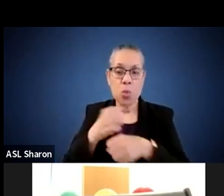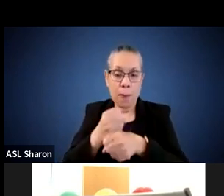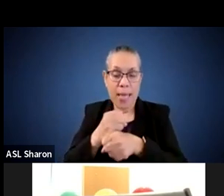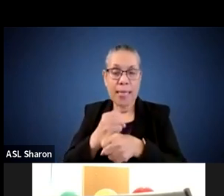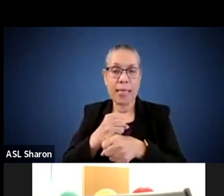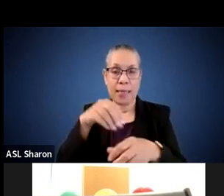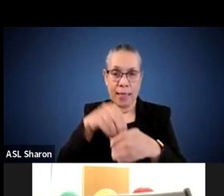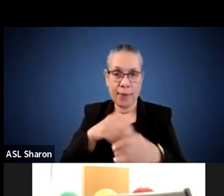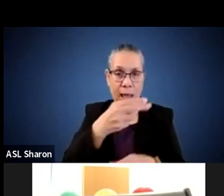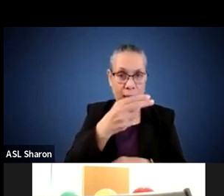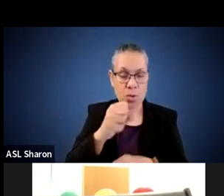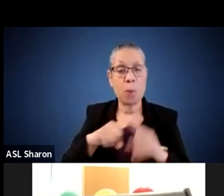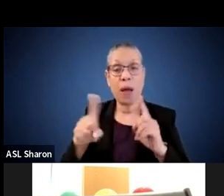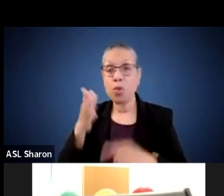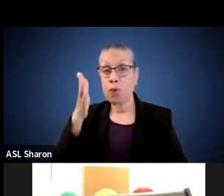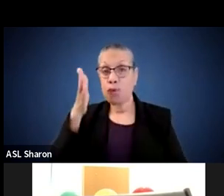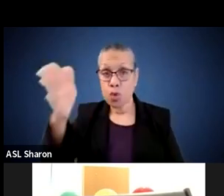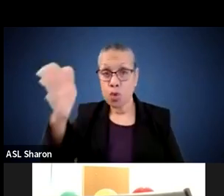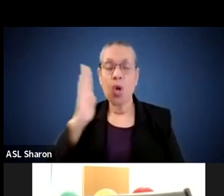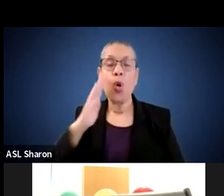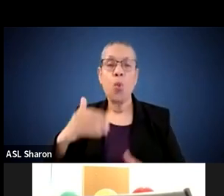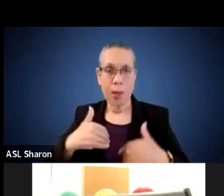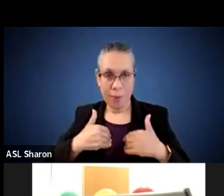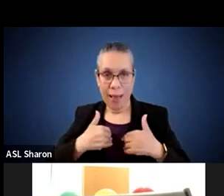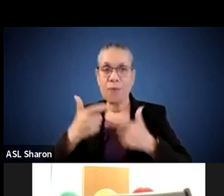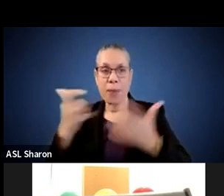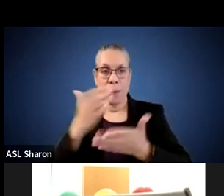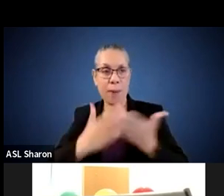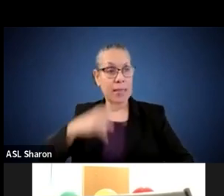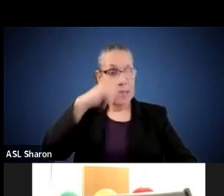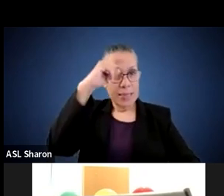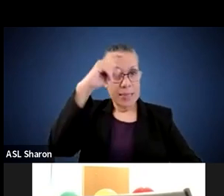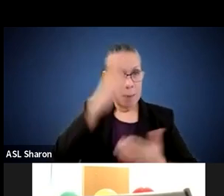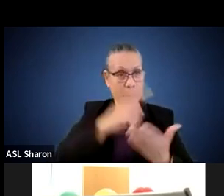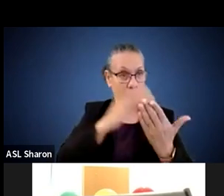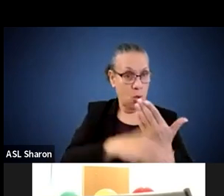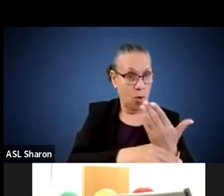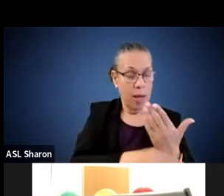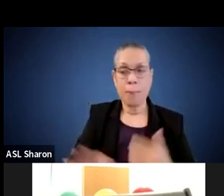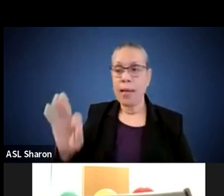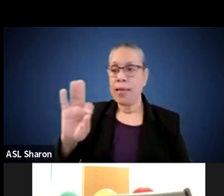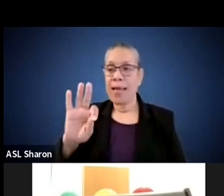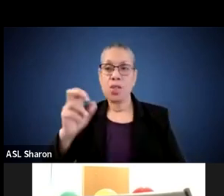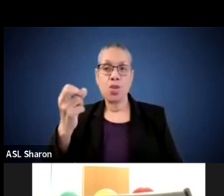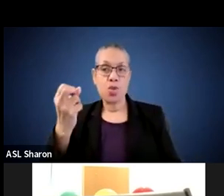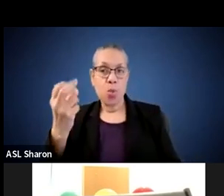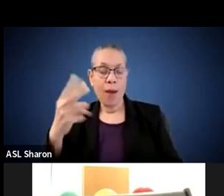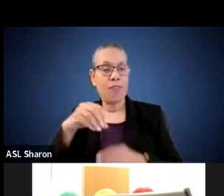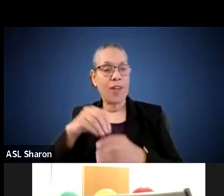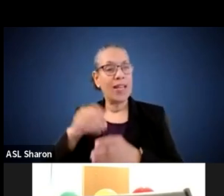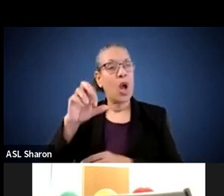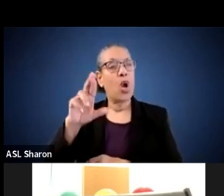schools but going forward that's going to be a big a big piece for that 9 to 12 as they're um engaged in their career pathway